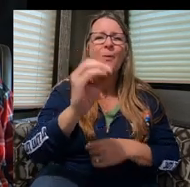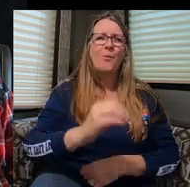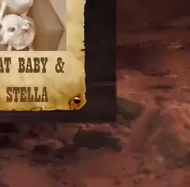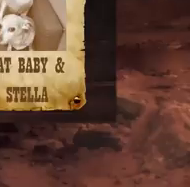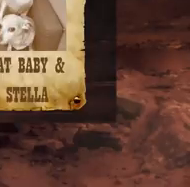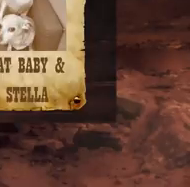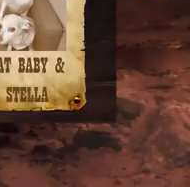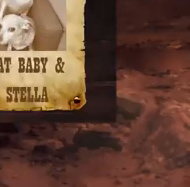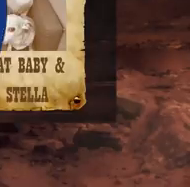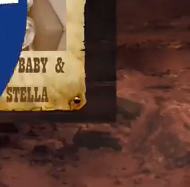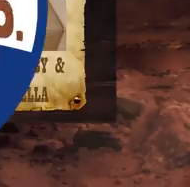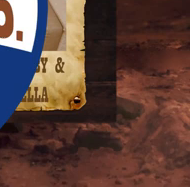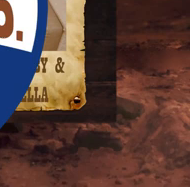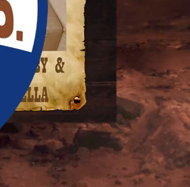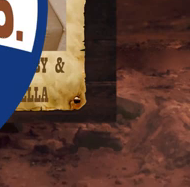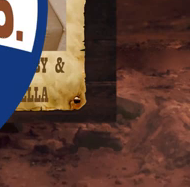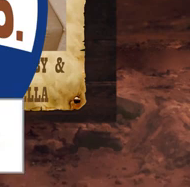$0.